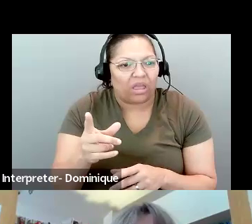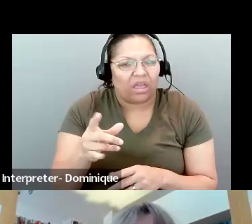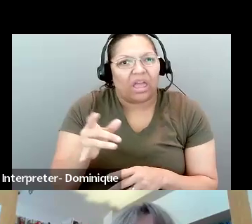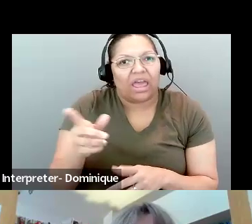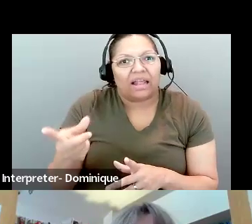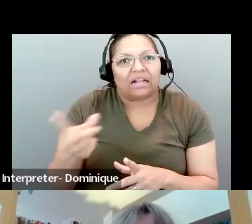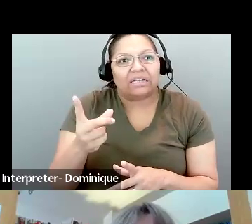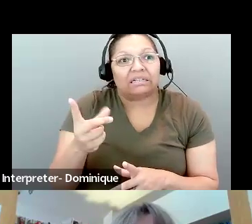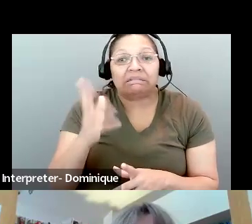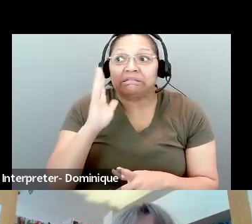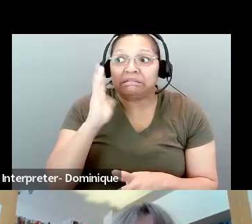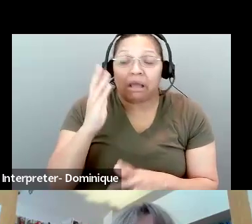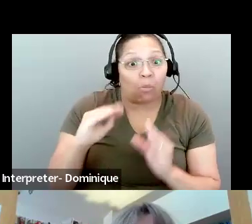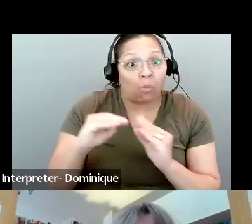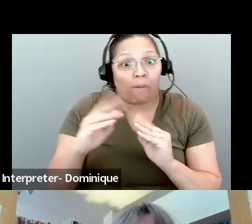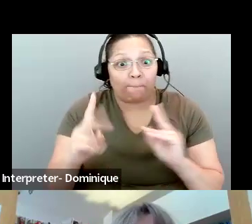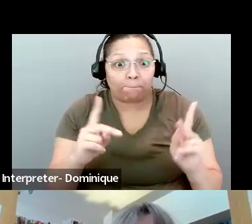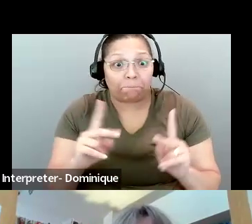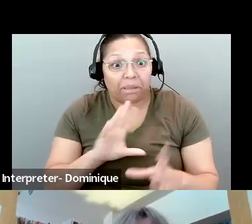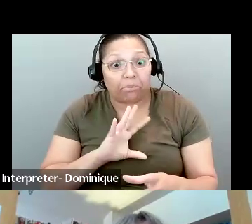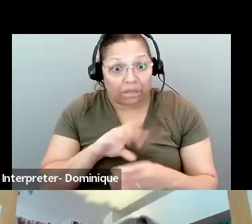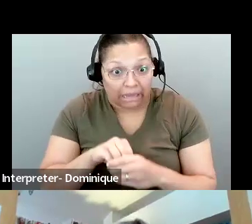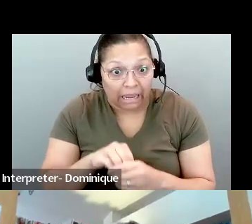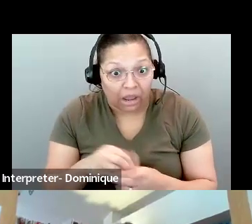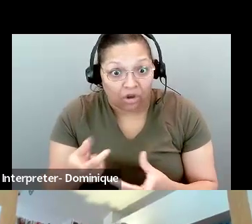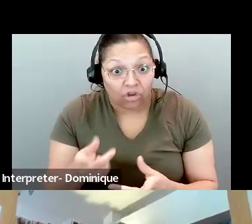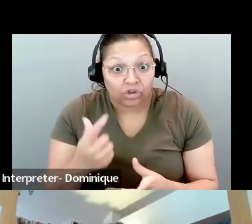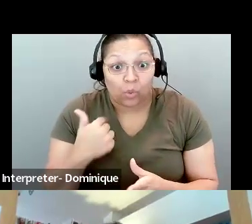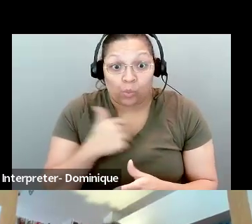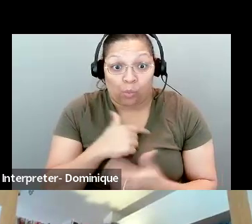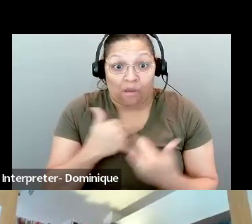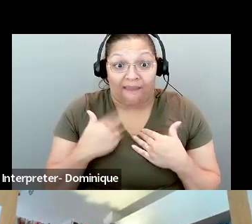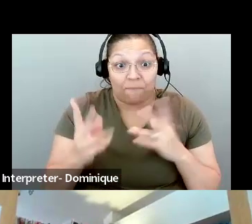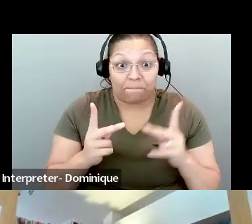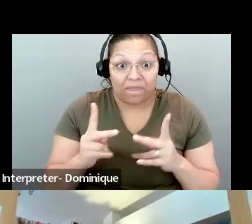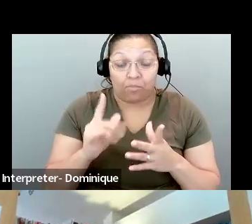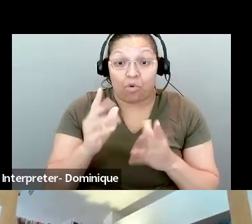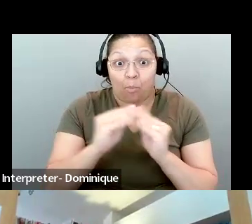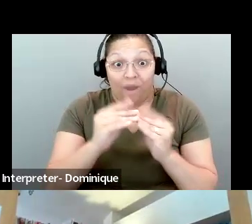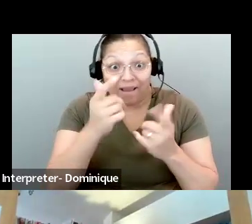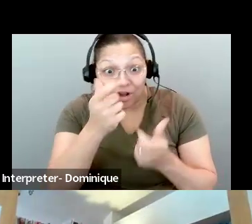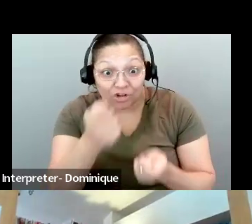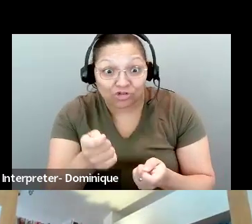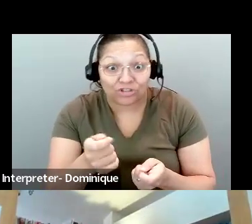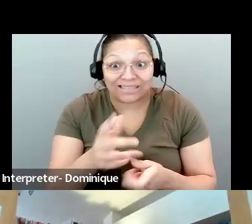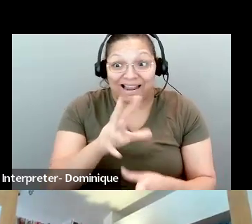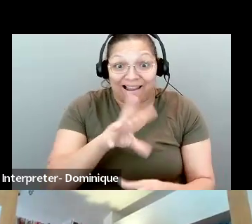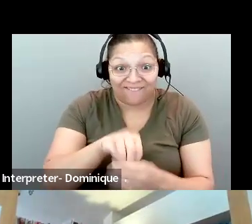and I like that. I like when we have people interested and engaged. You can't always get all of